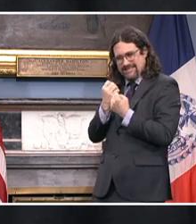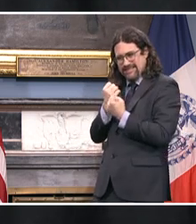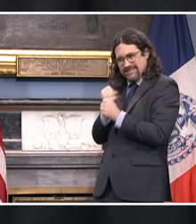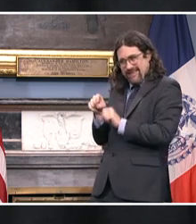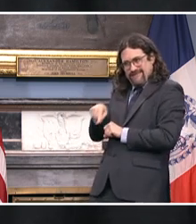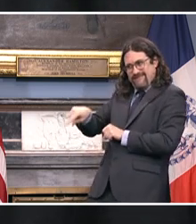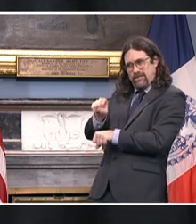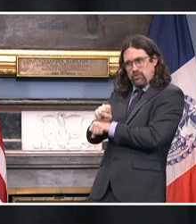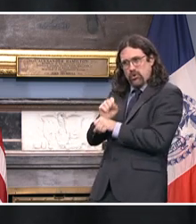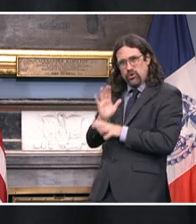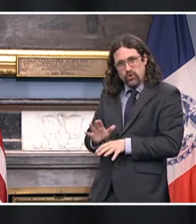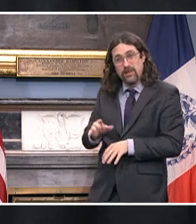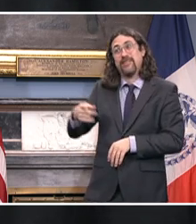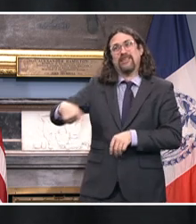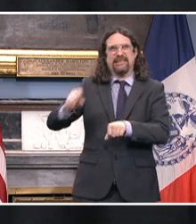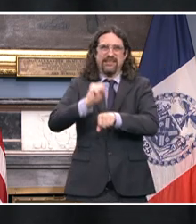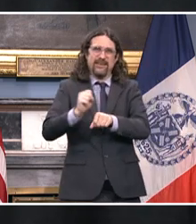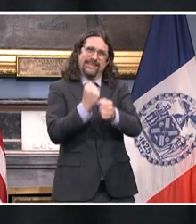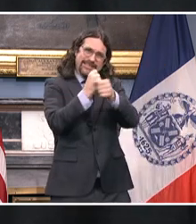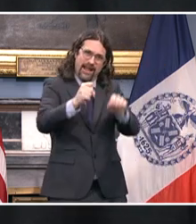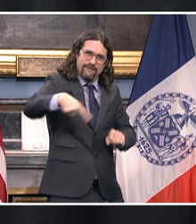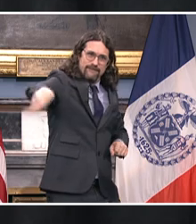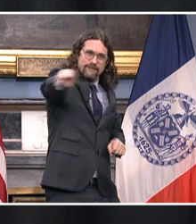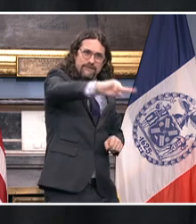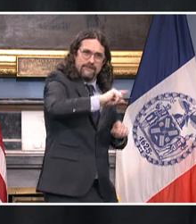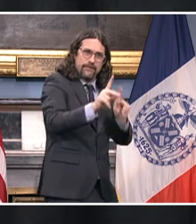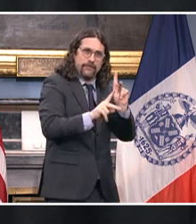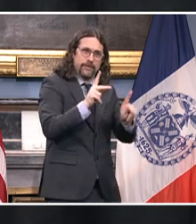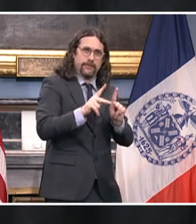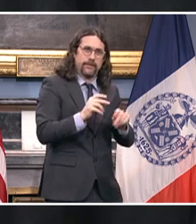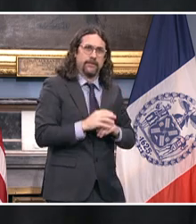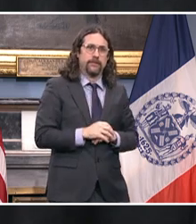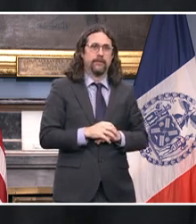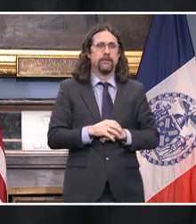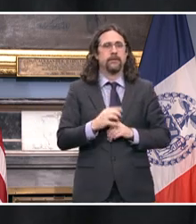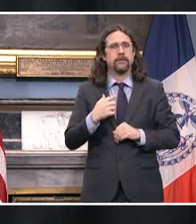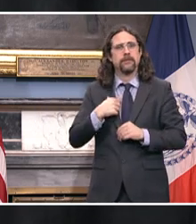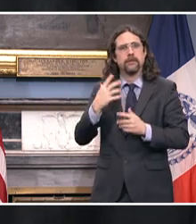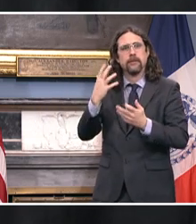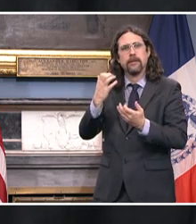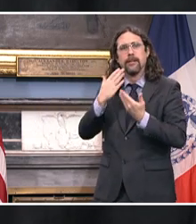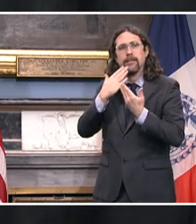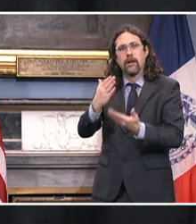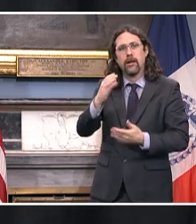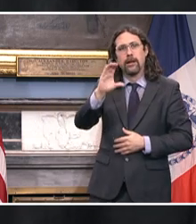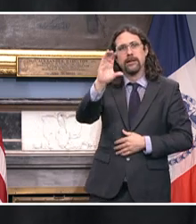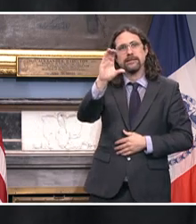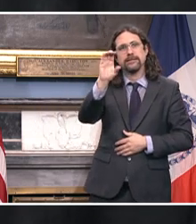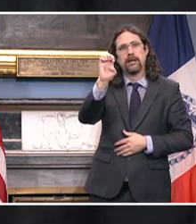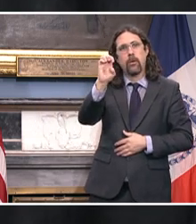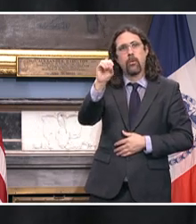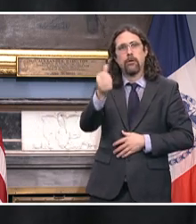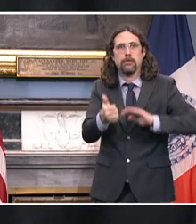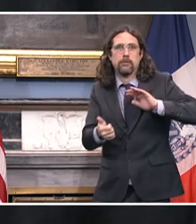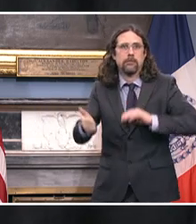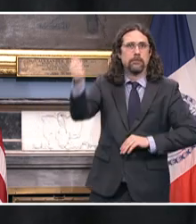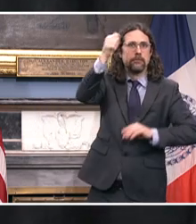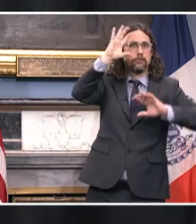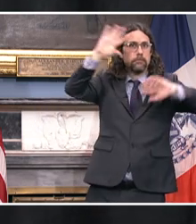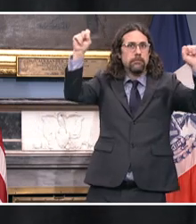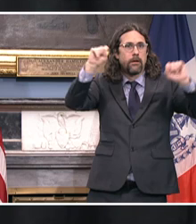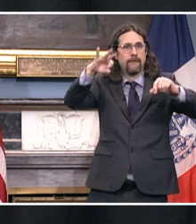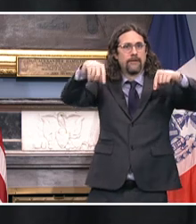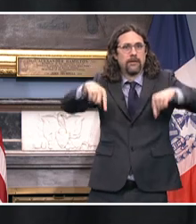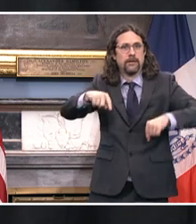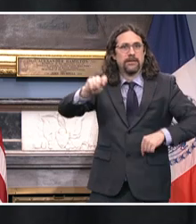team. Billy Sullivan, the CEO of Celesco, the contractor that's worked to put this together. Thank you to Billy and his whole